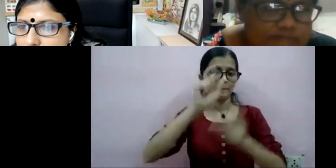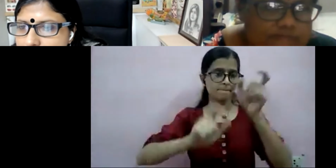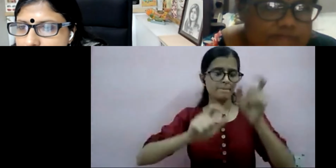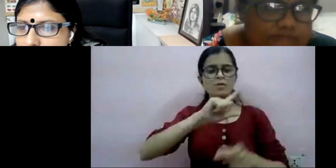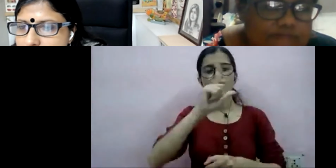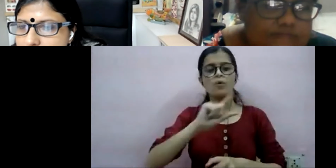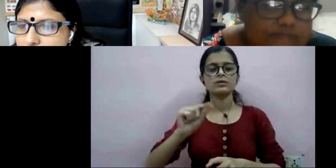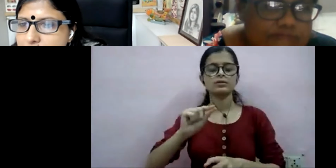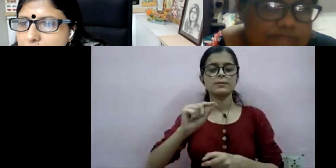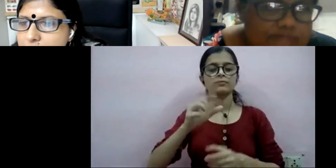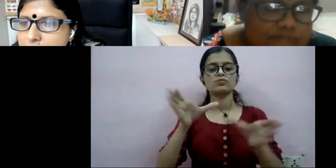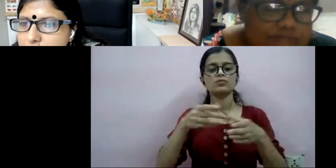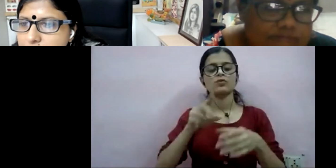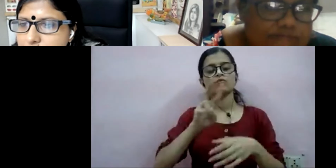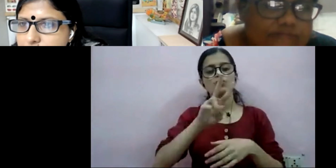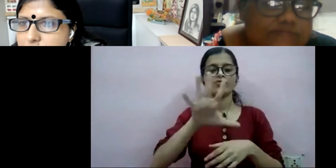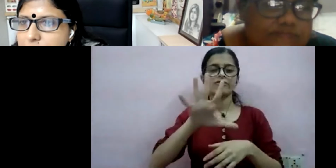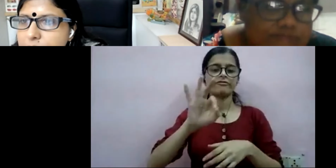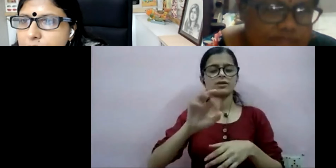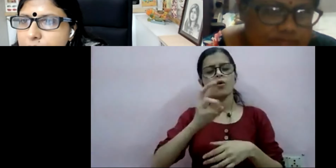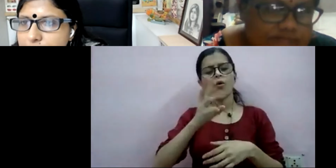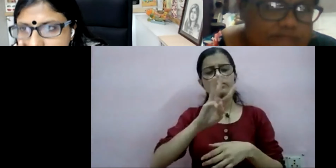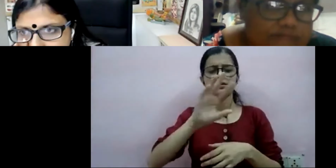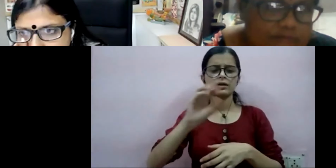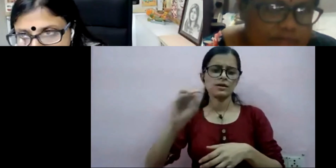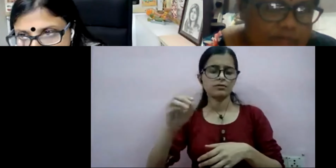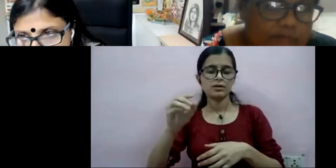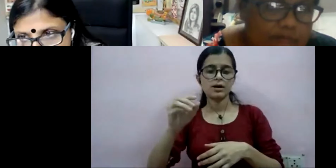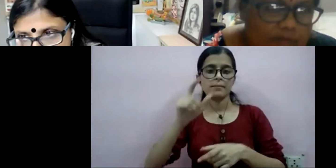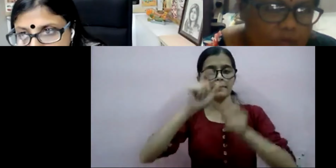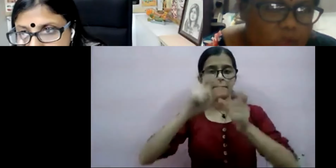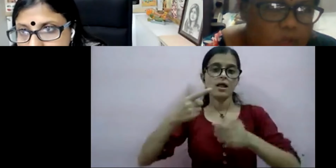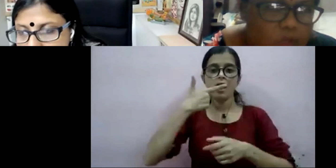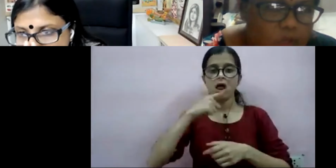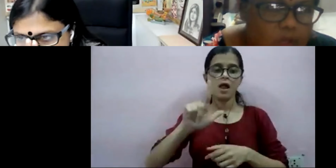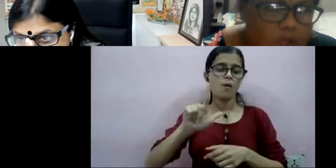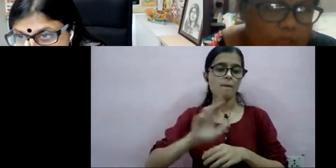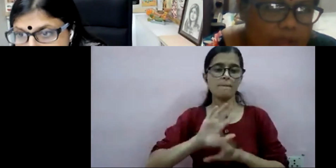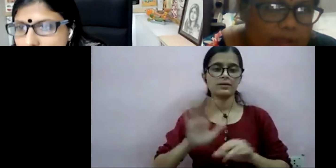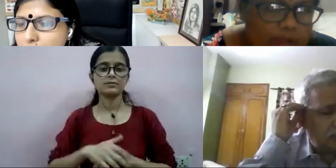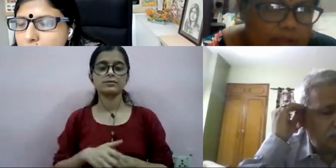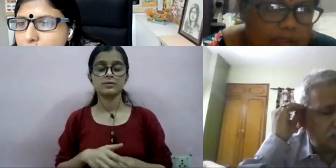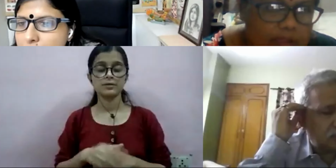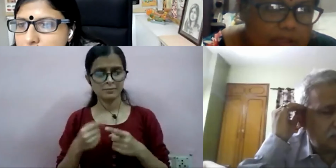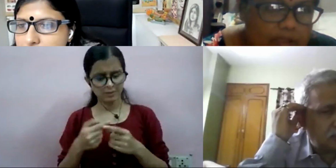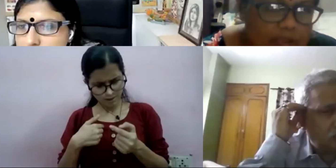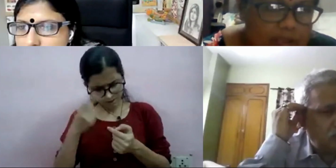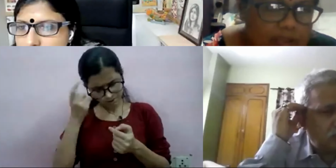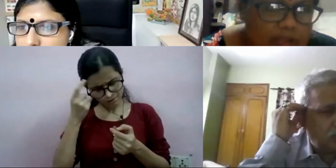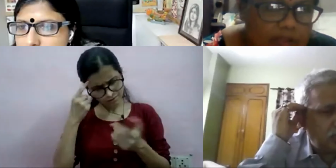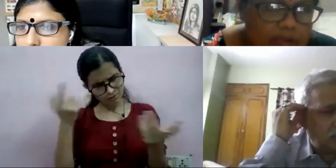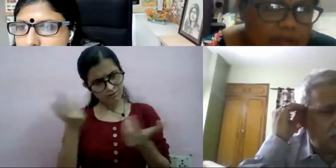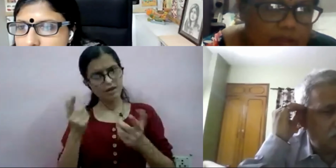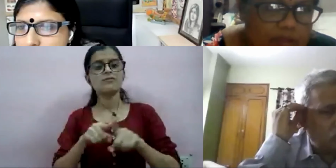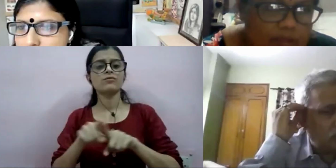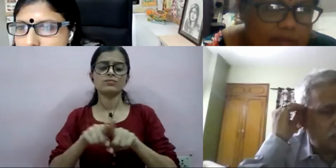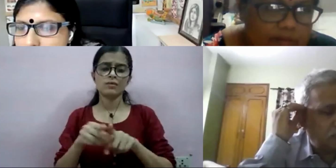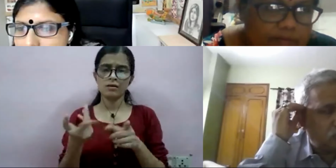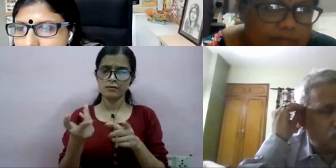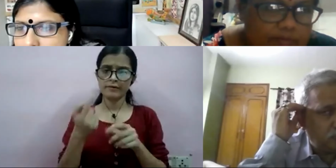only accommodate about 250 to 300 people. So what we are thinking is either we create